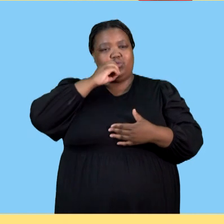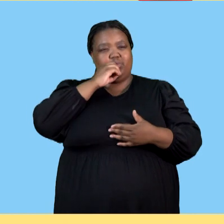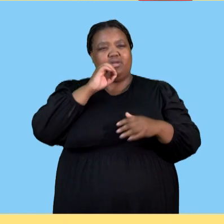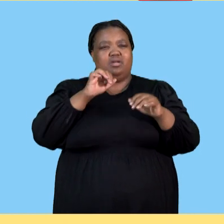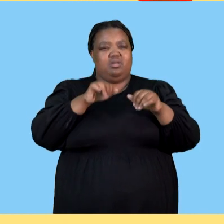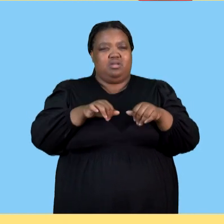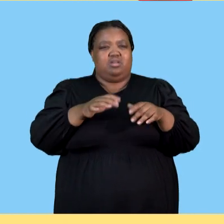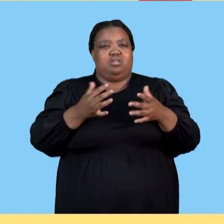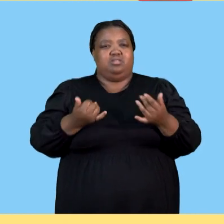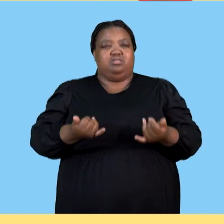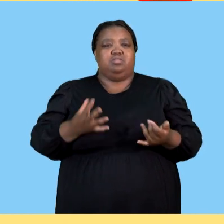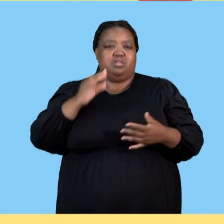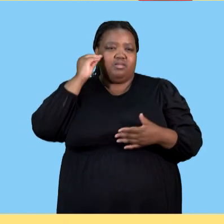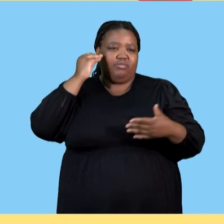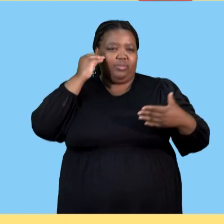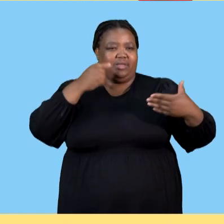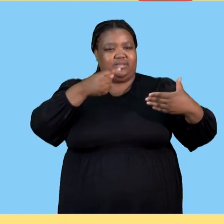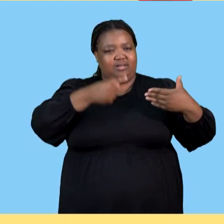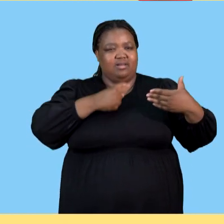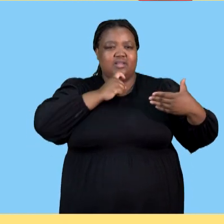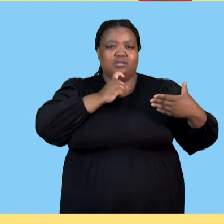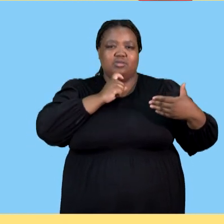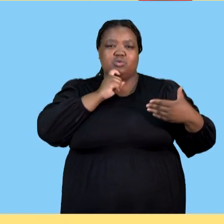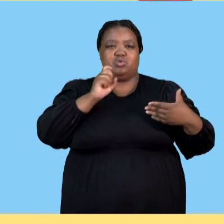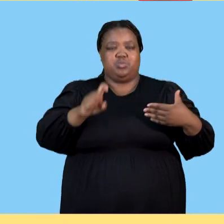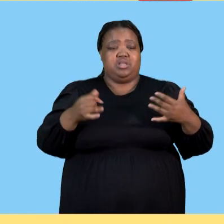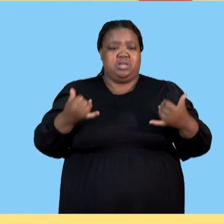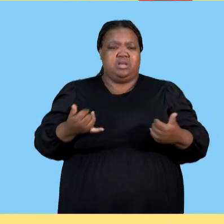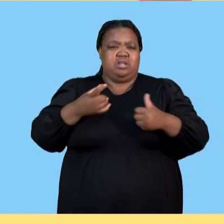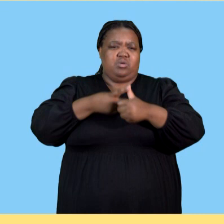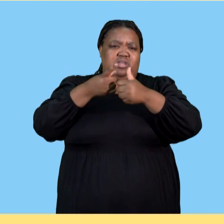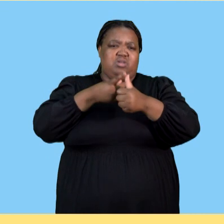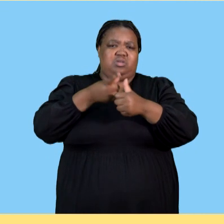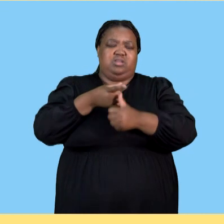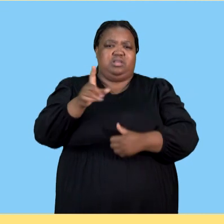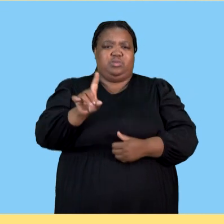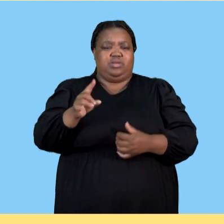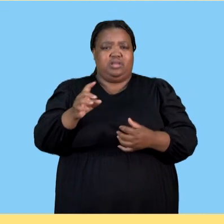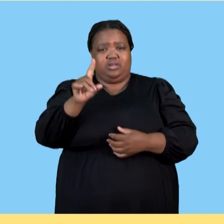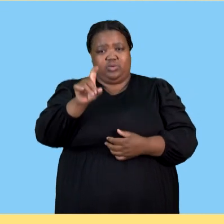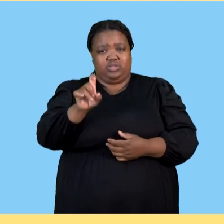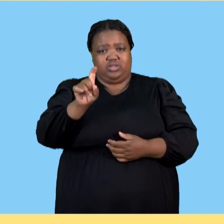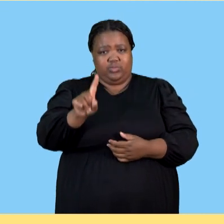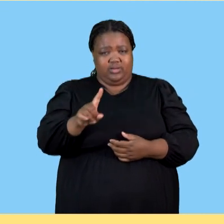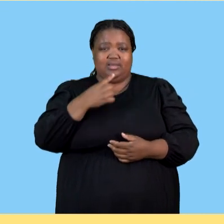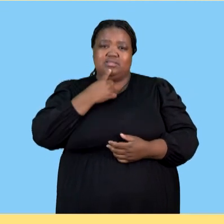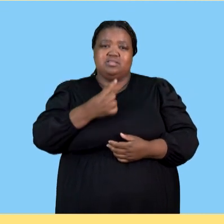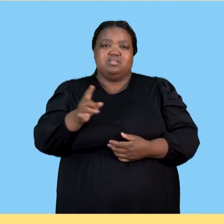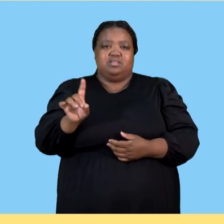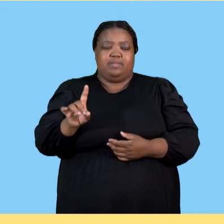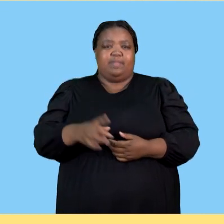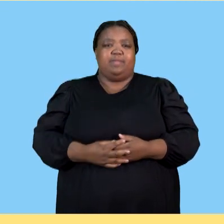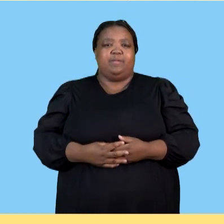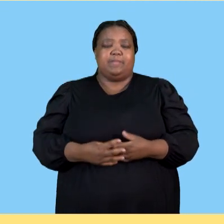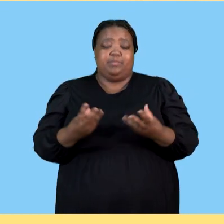for the month. So we need to use this information. Let's see what we are to calculate. Question number 1 says,